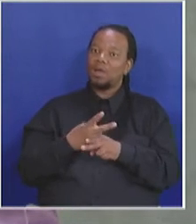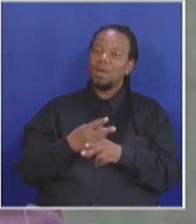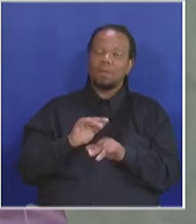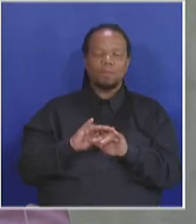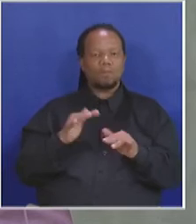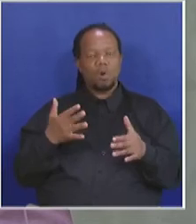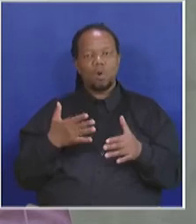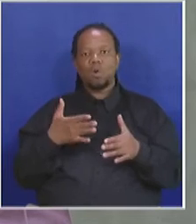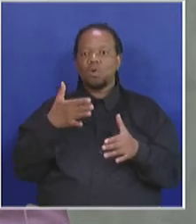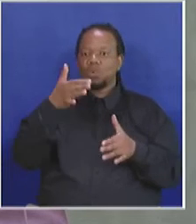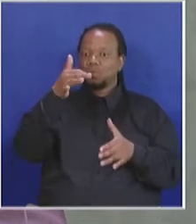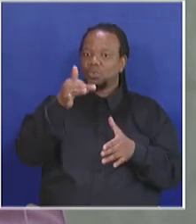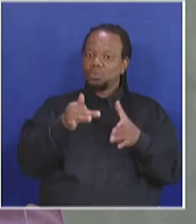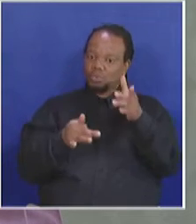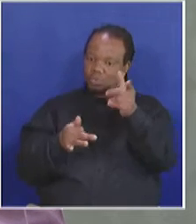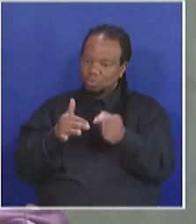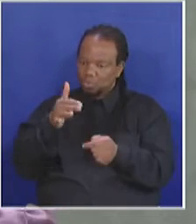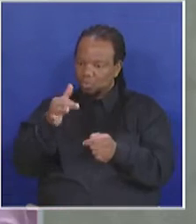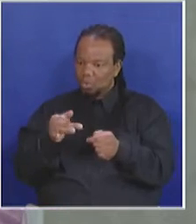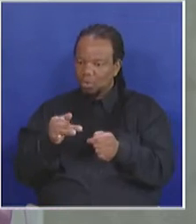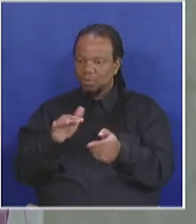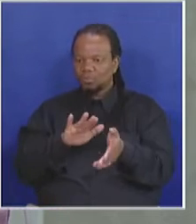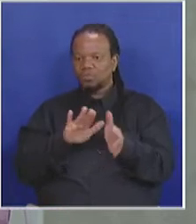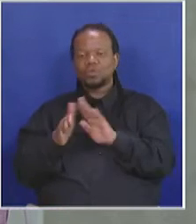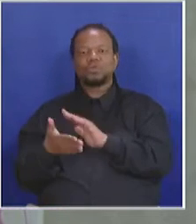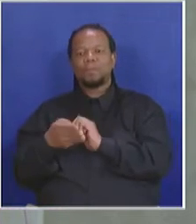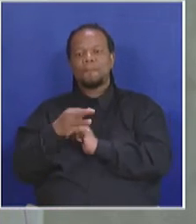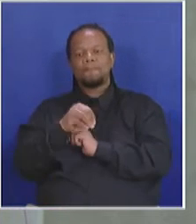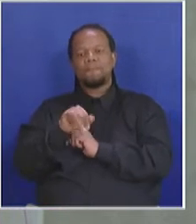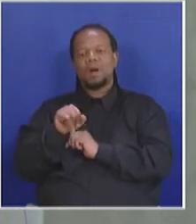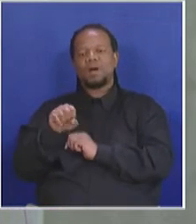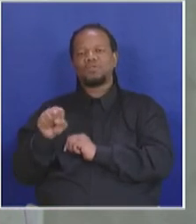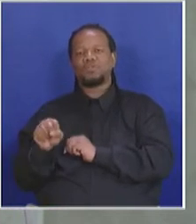at times turns sour while waiting for the tanks to be filled.